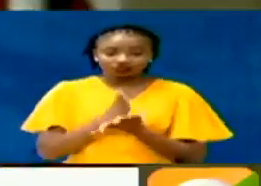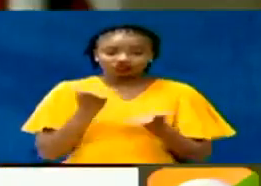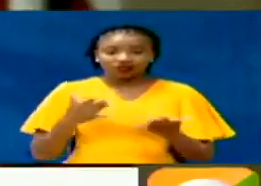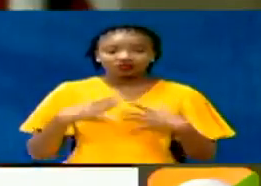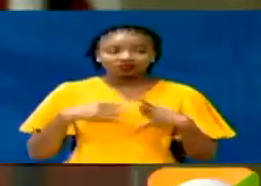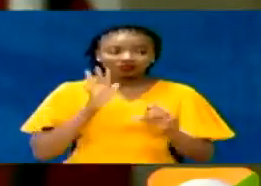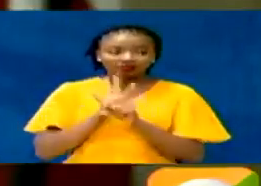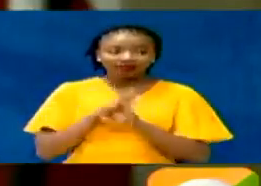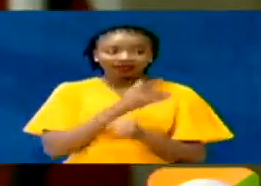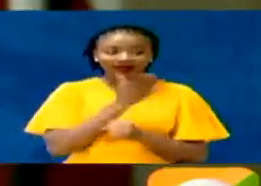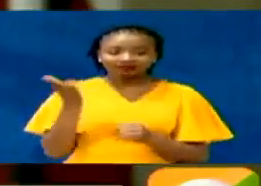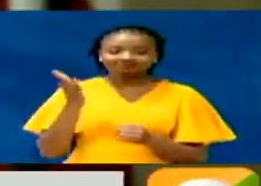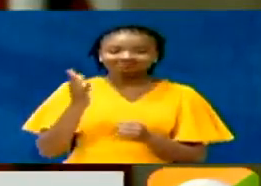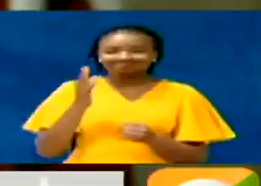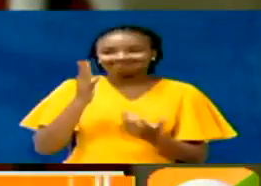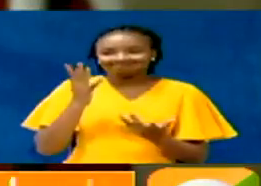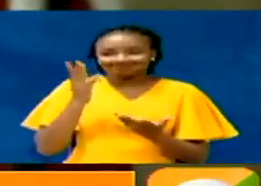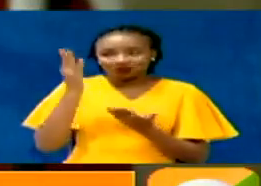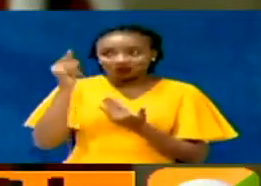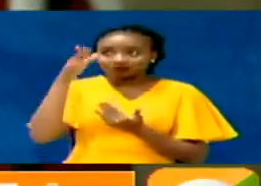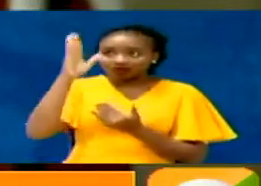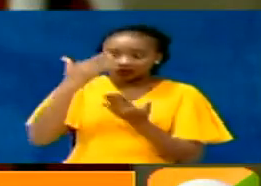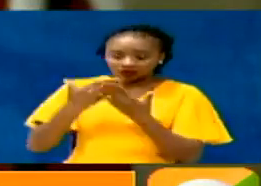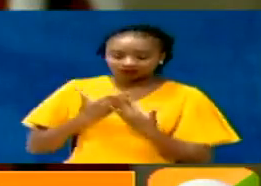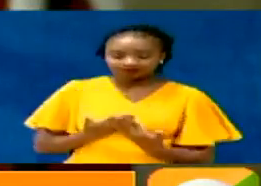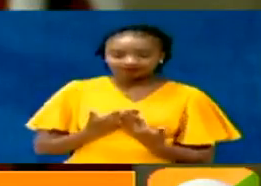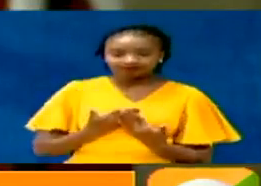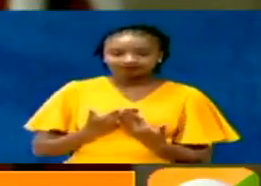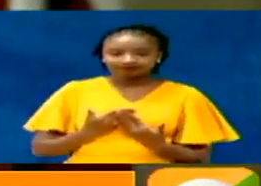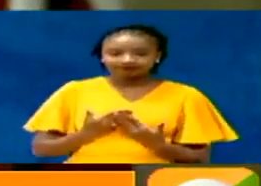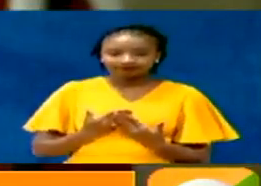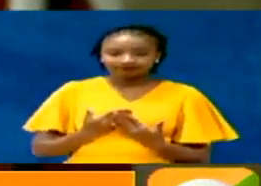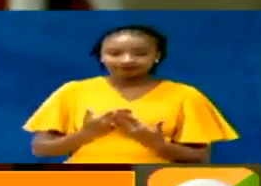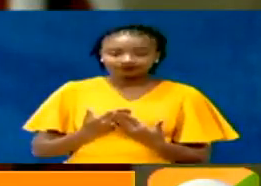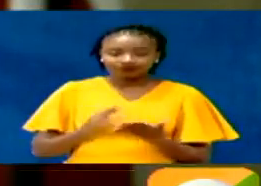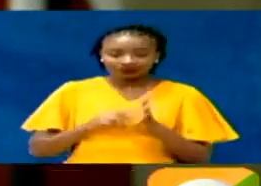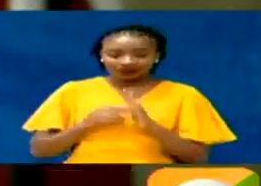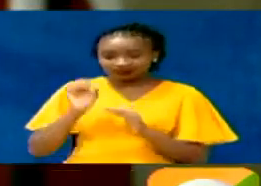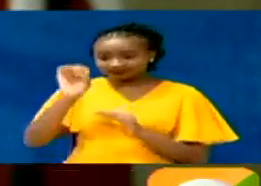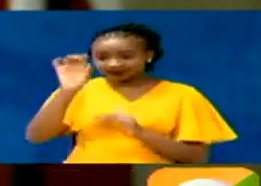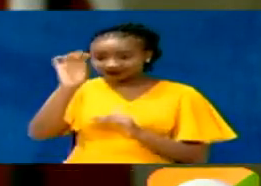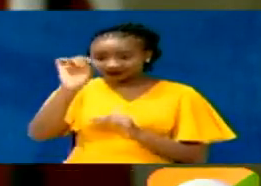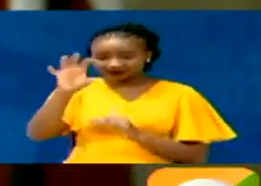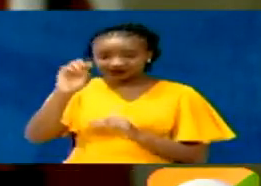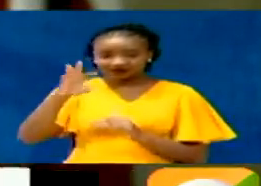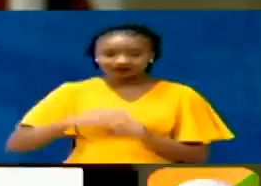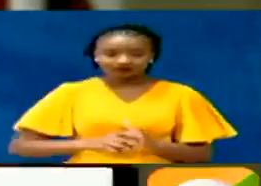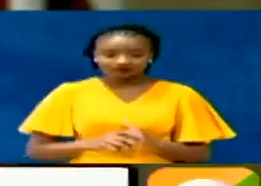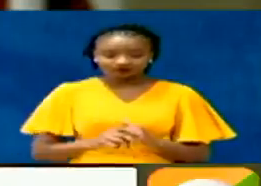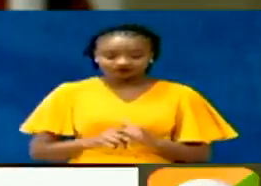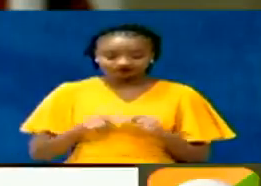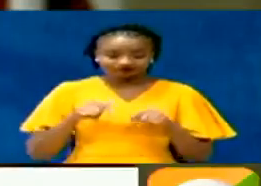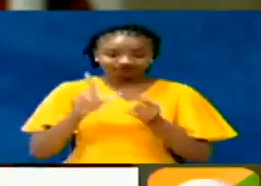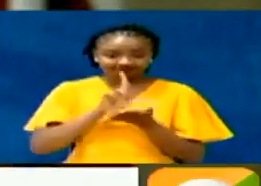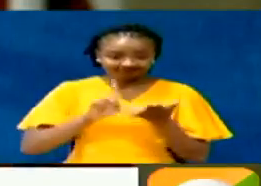or for herself and God for us all, clearly. And therefore, going into the future, the local